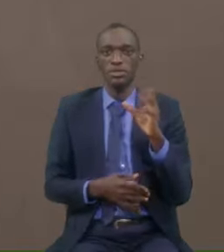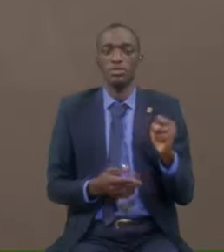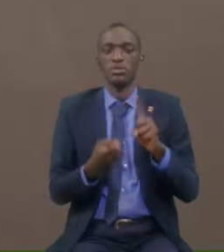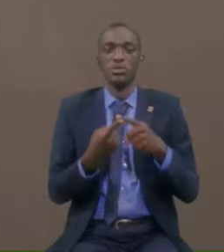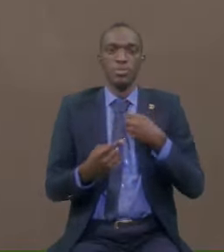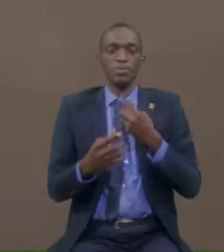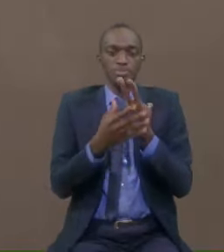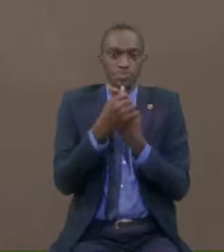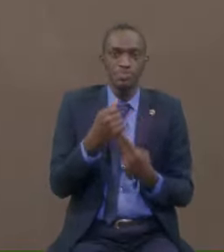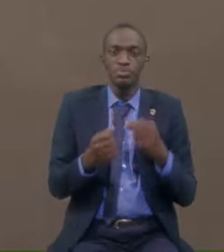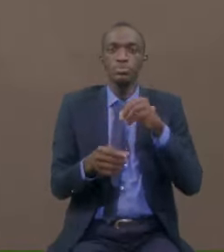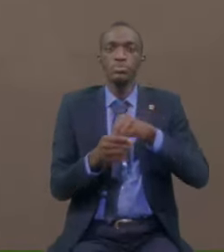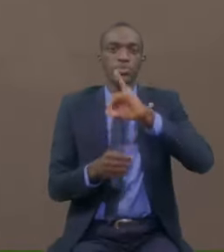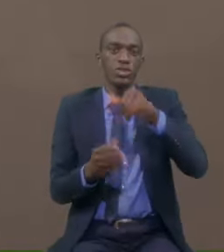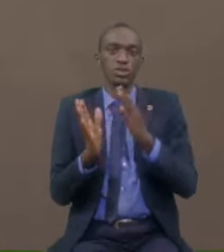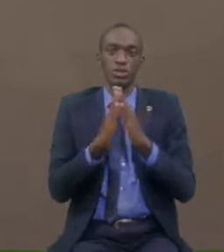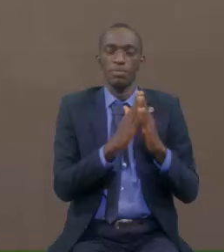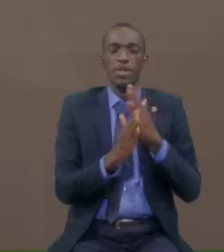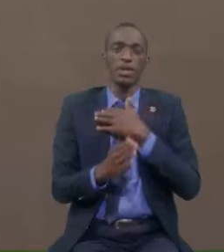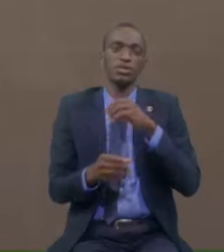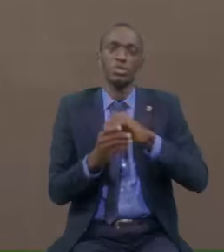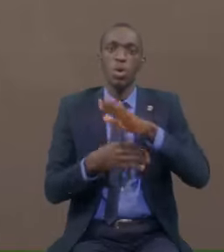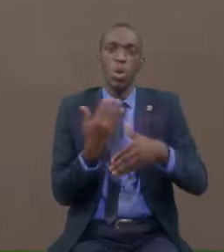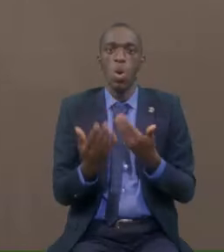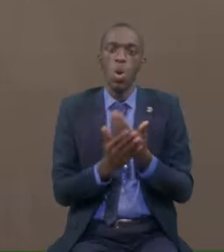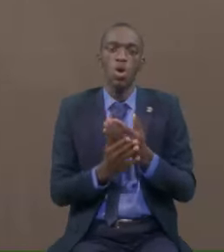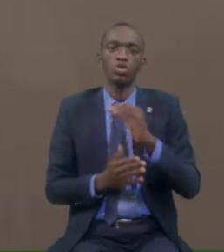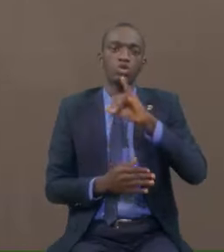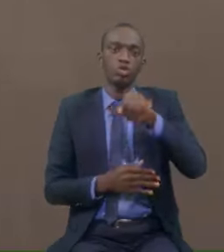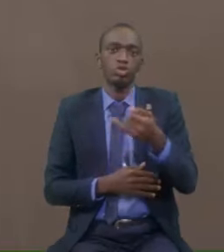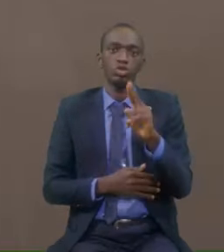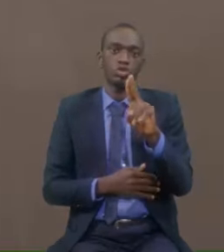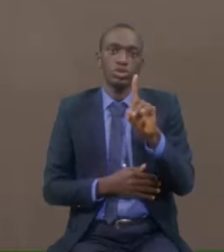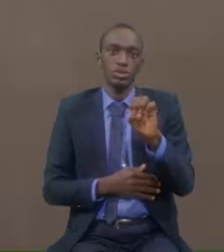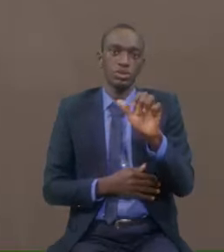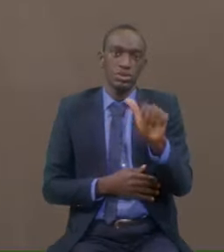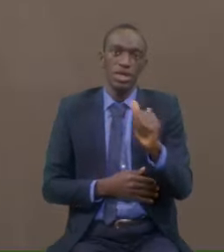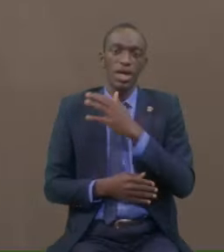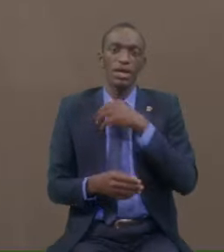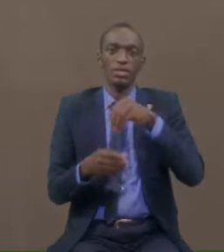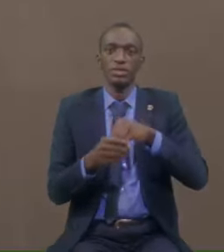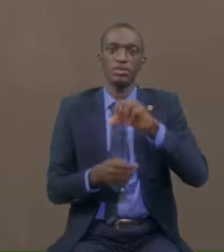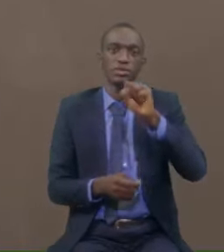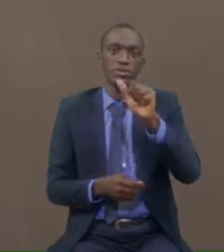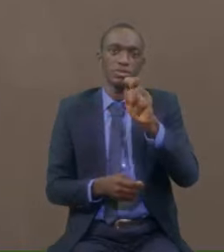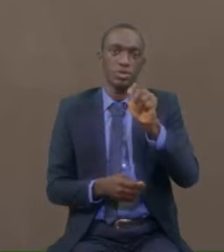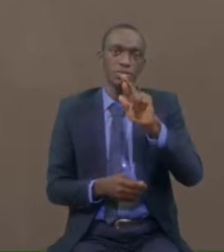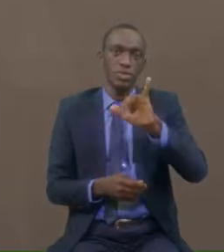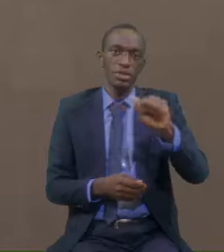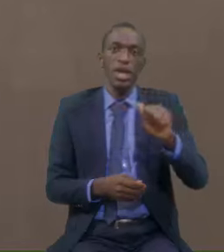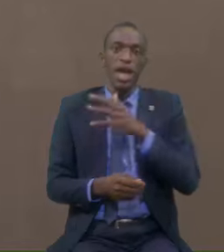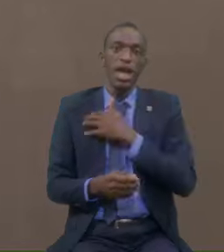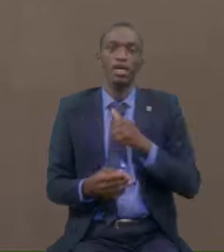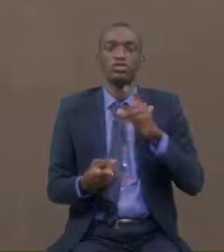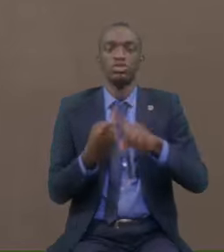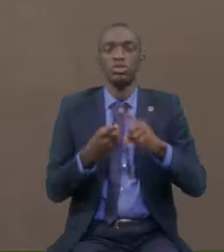all Judea and in Samaria and unto the uttermost part of the earth.